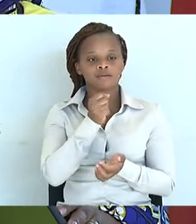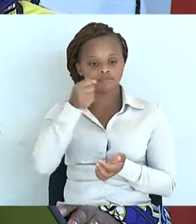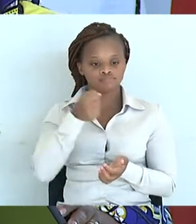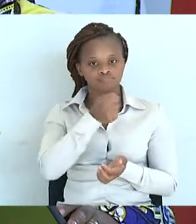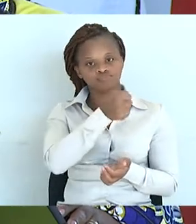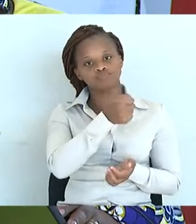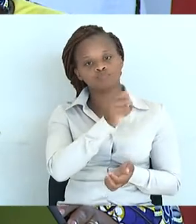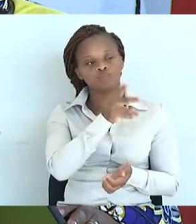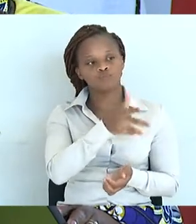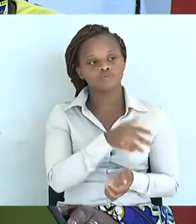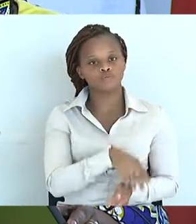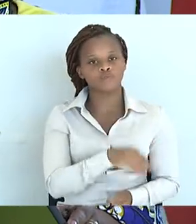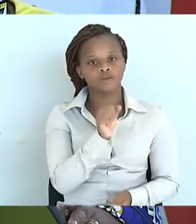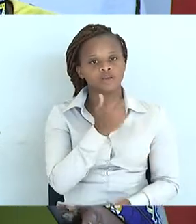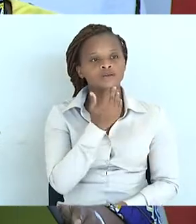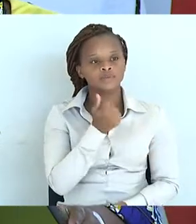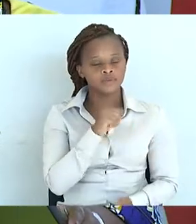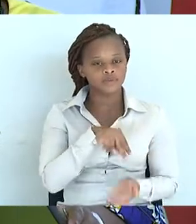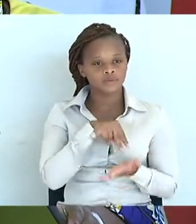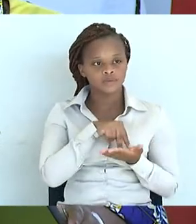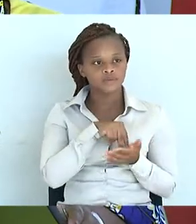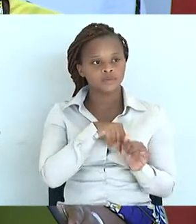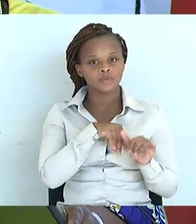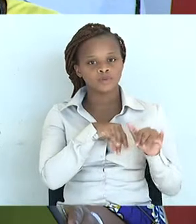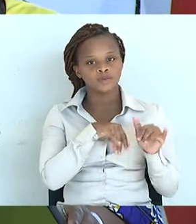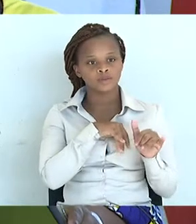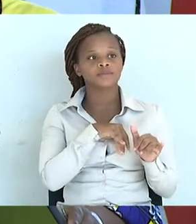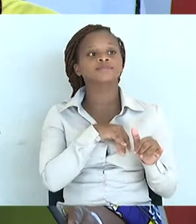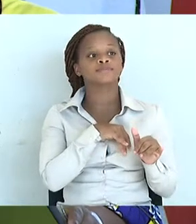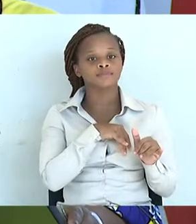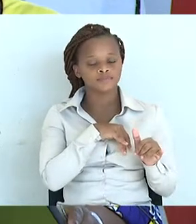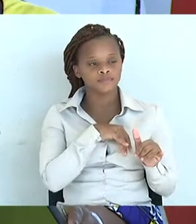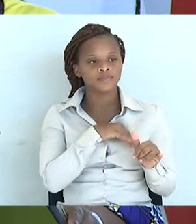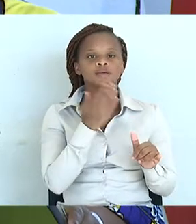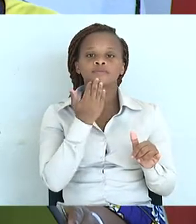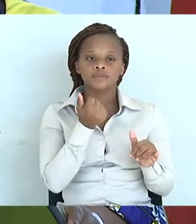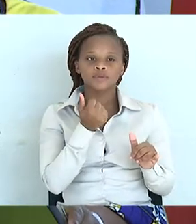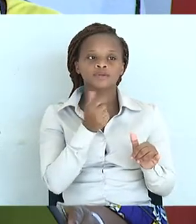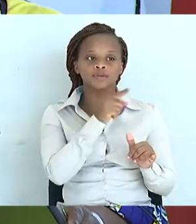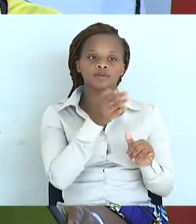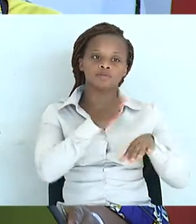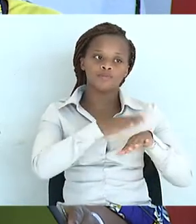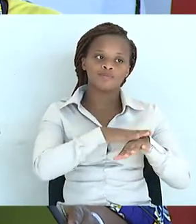Yebo, ngicela ume lapho. Lezandla beyiphakeme, ngicela nisukume nizojoyina.